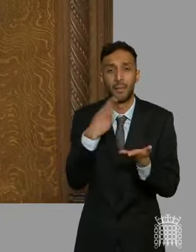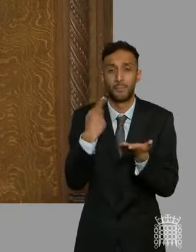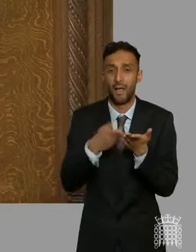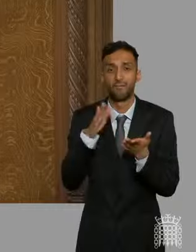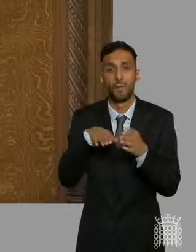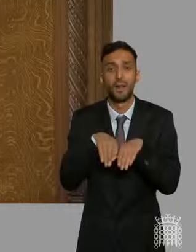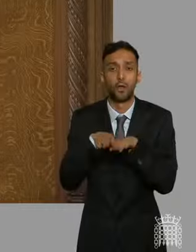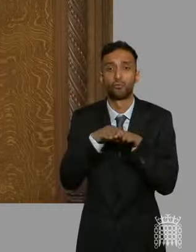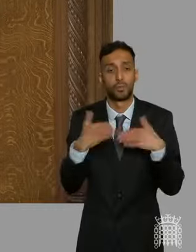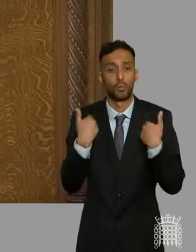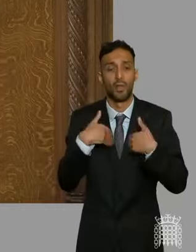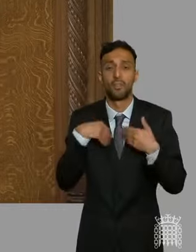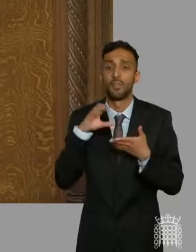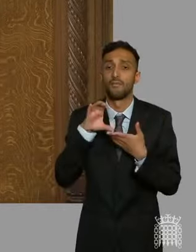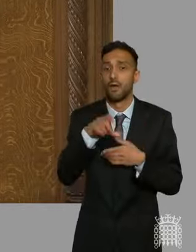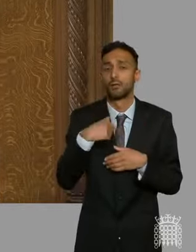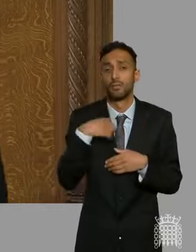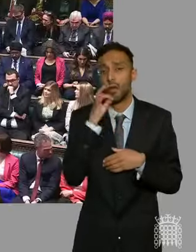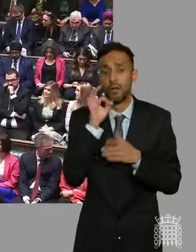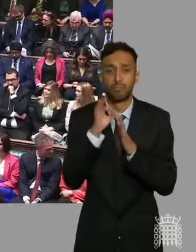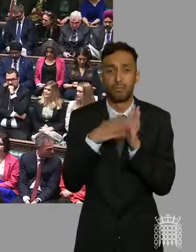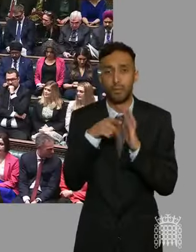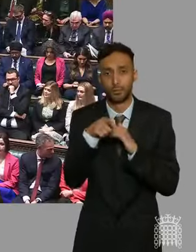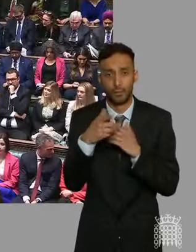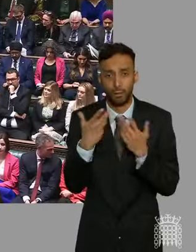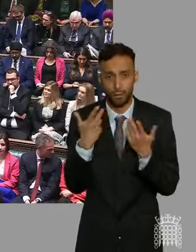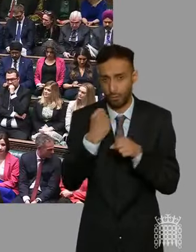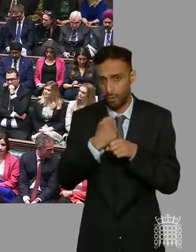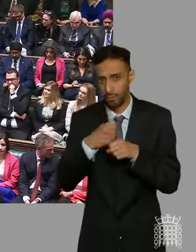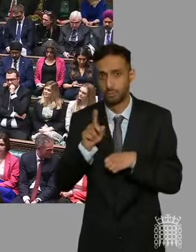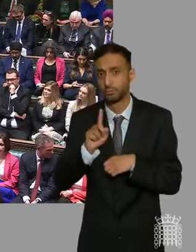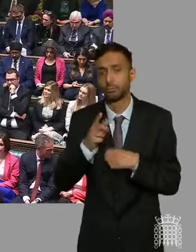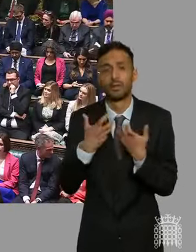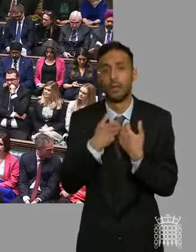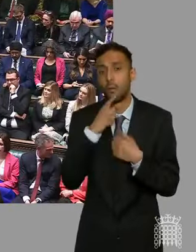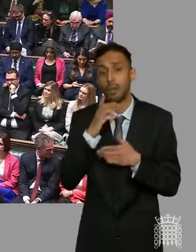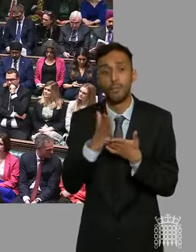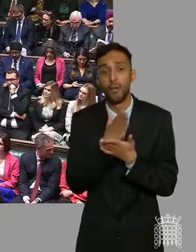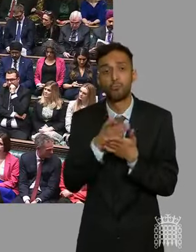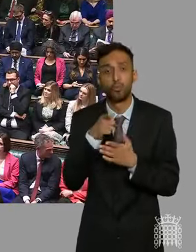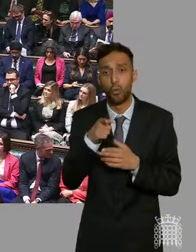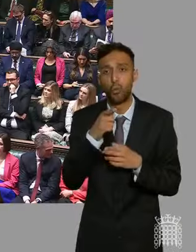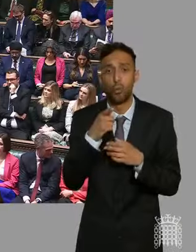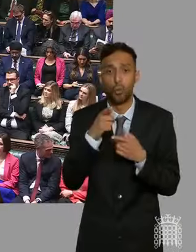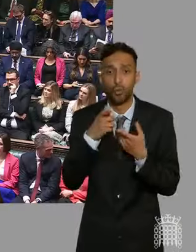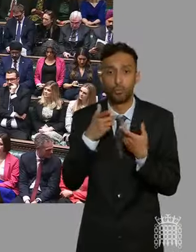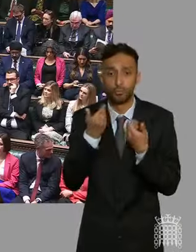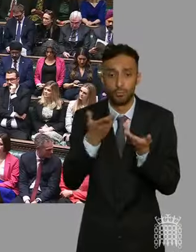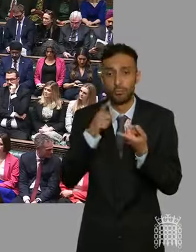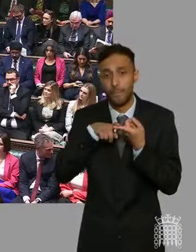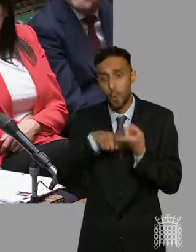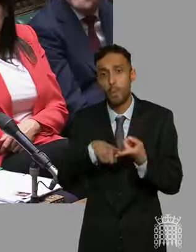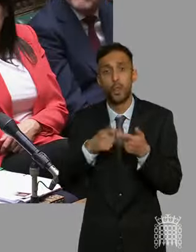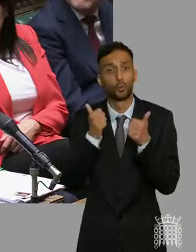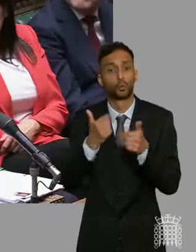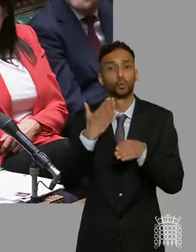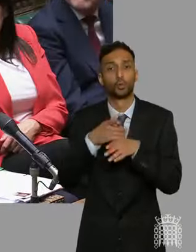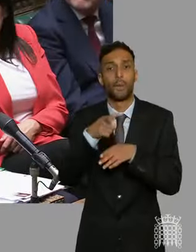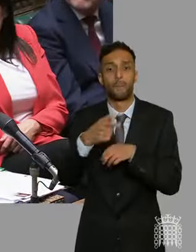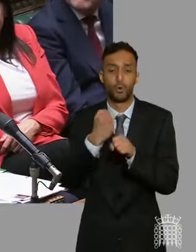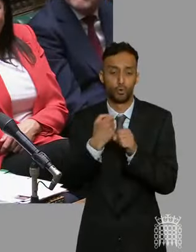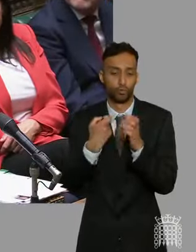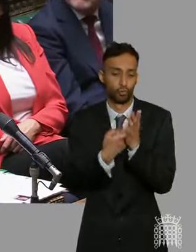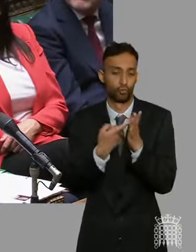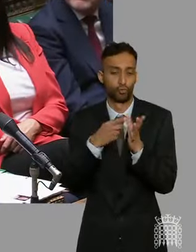secure permanent, good jobs at Grangemouth? Well, can I thank him for being such a great champion for Scotland and